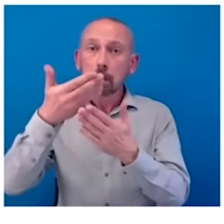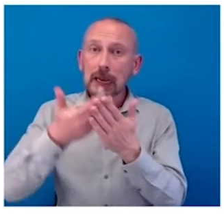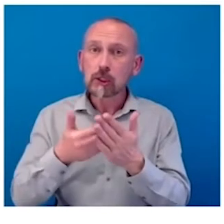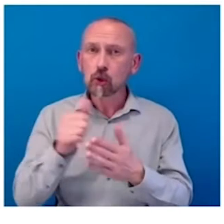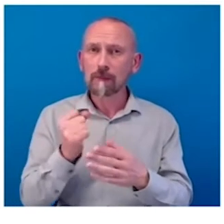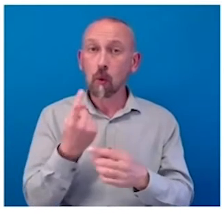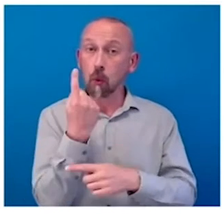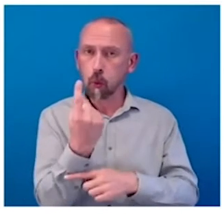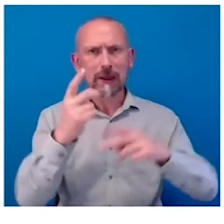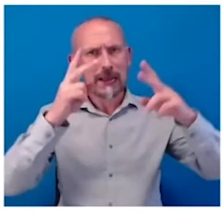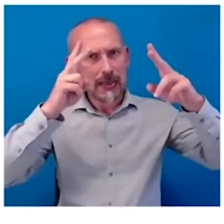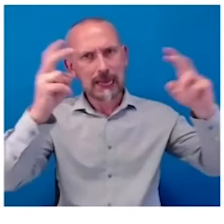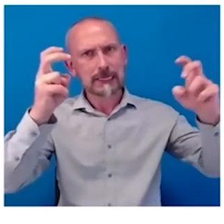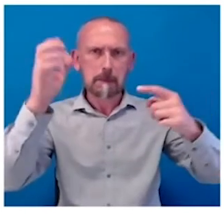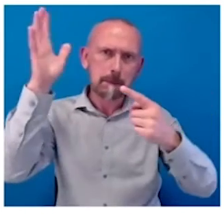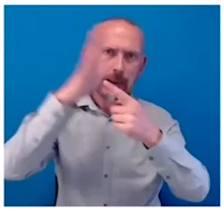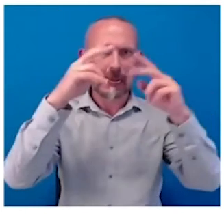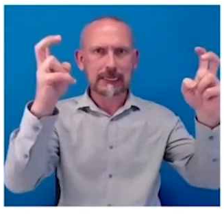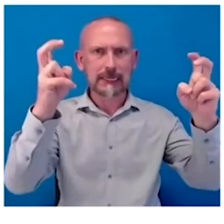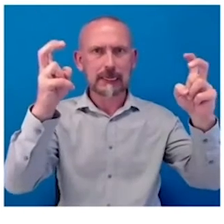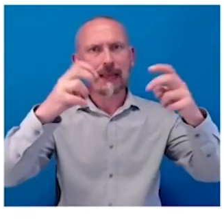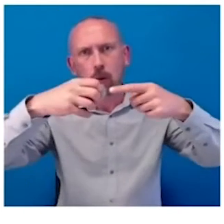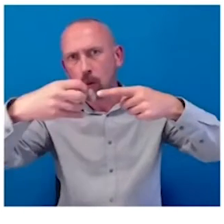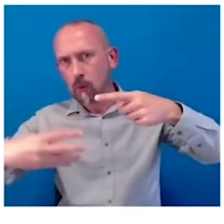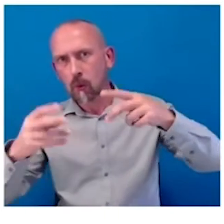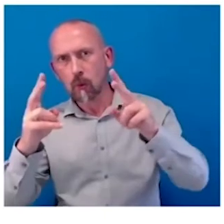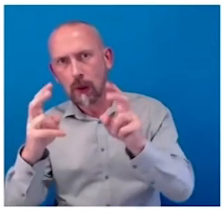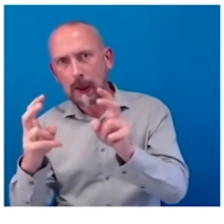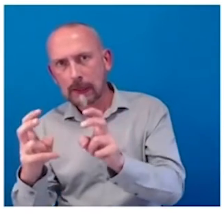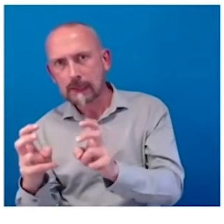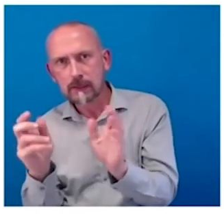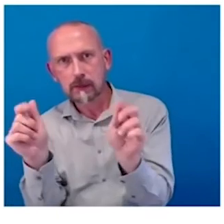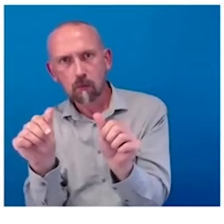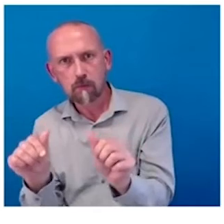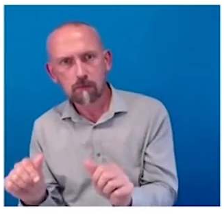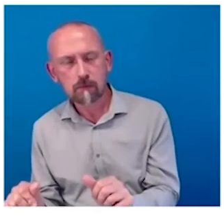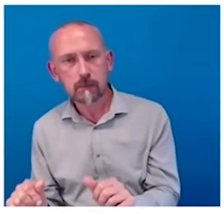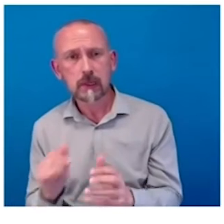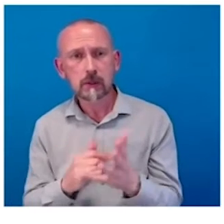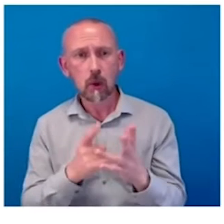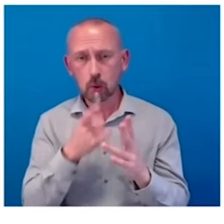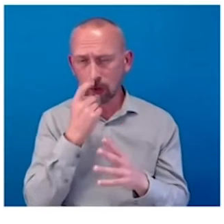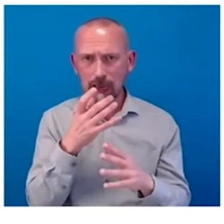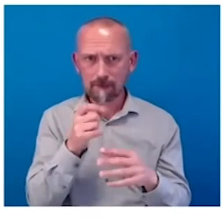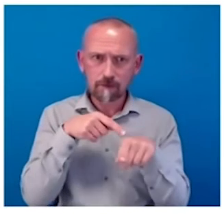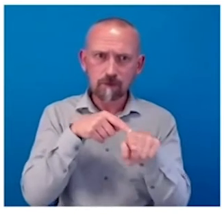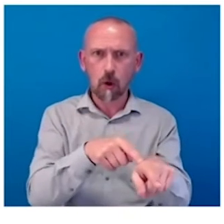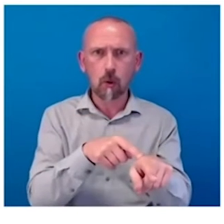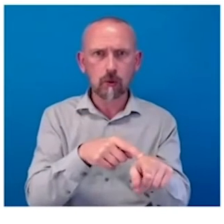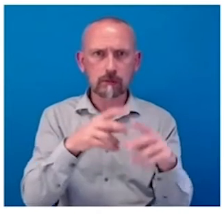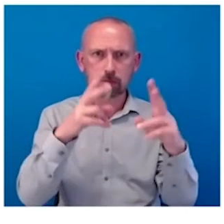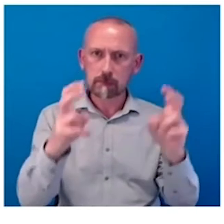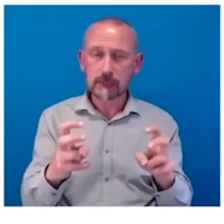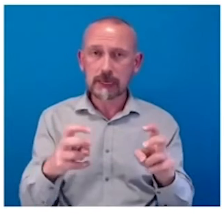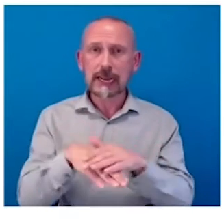used to provide more detailed structure. And you can find and edit the pre-formatted headings and subheadings within the format tab of most content